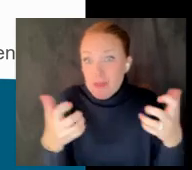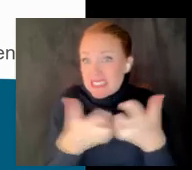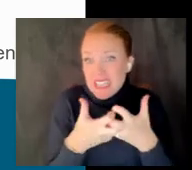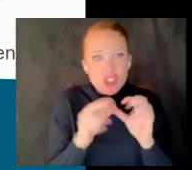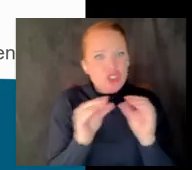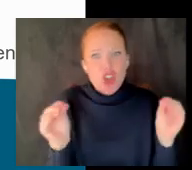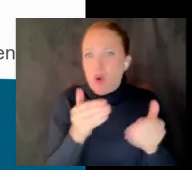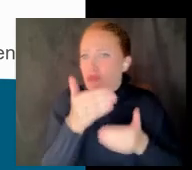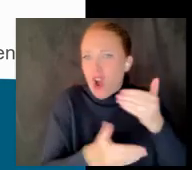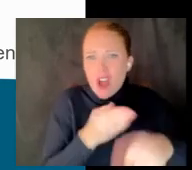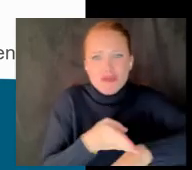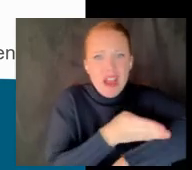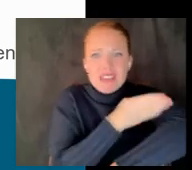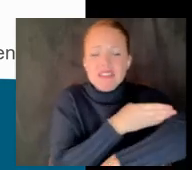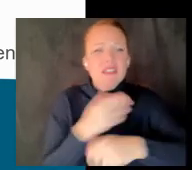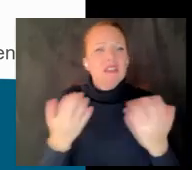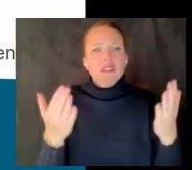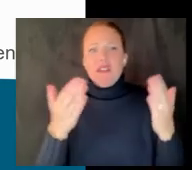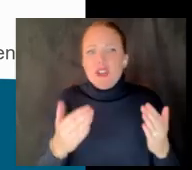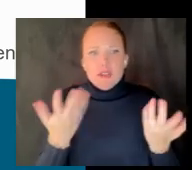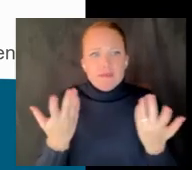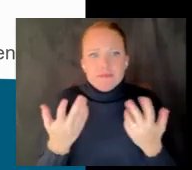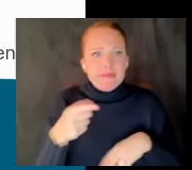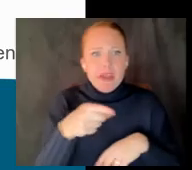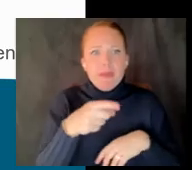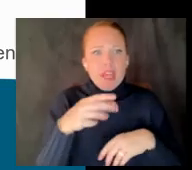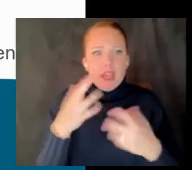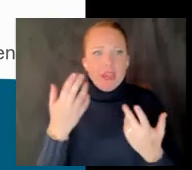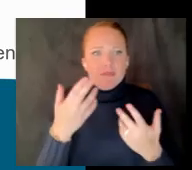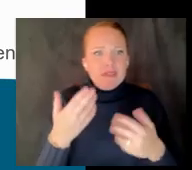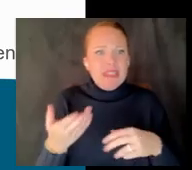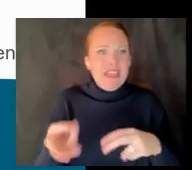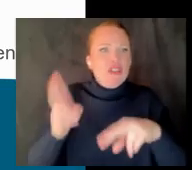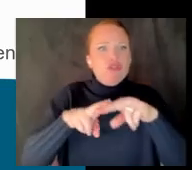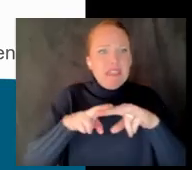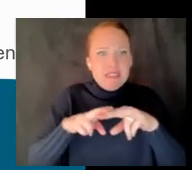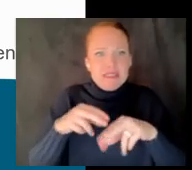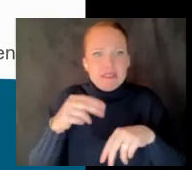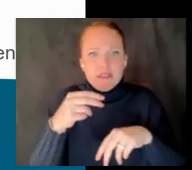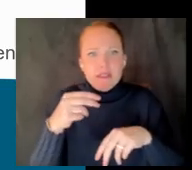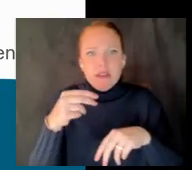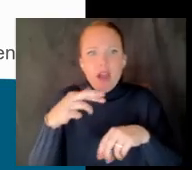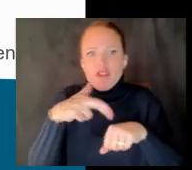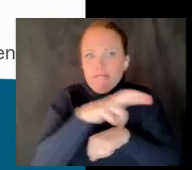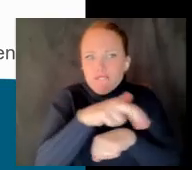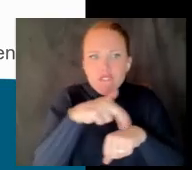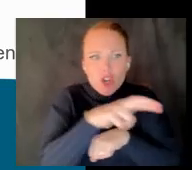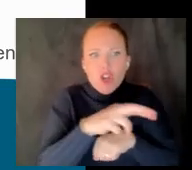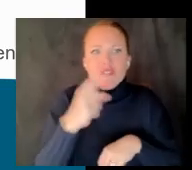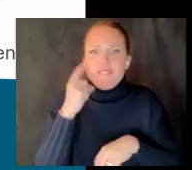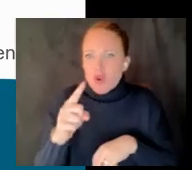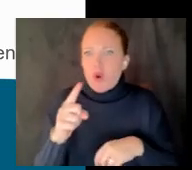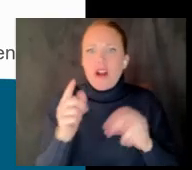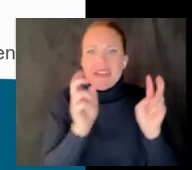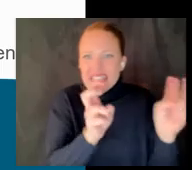in disciplinary referrals, perhaps signs of significant anxiety, depression, withdrawal, inattention, mental health